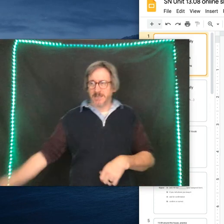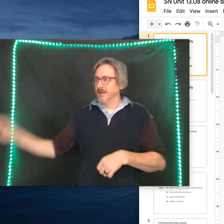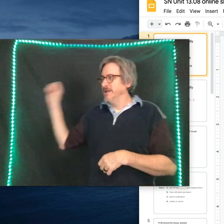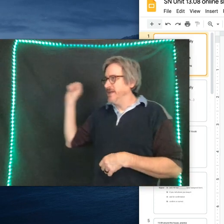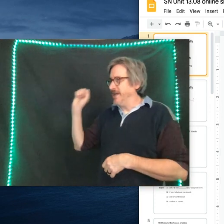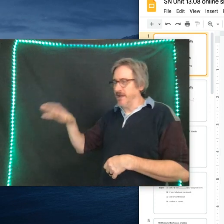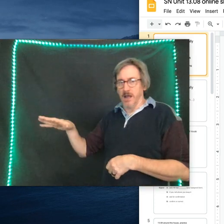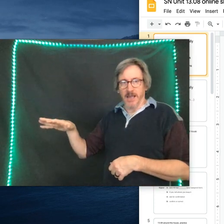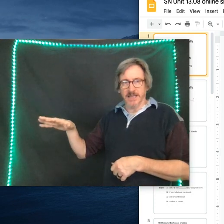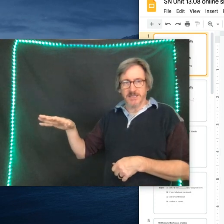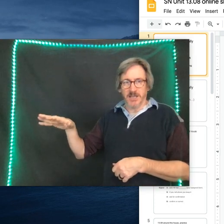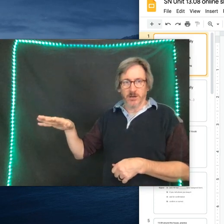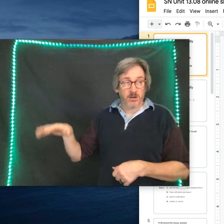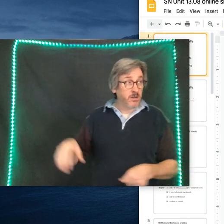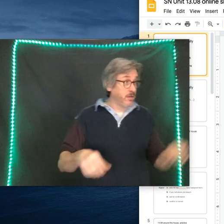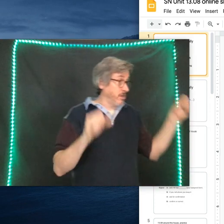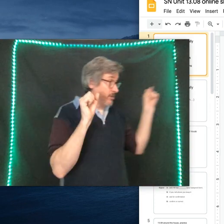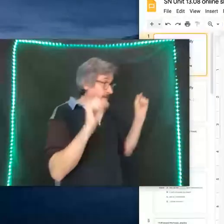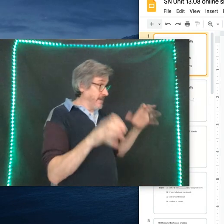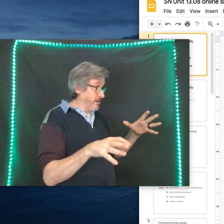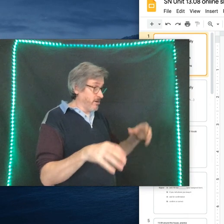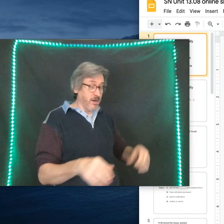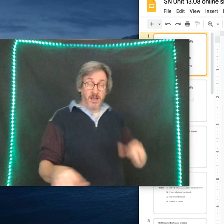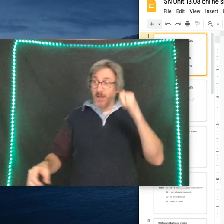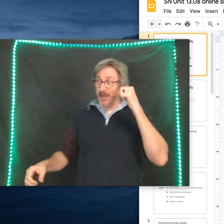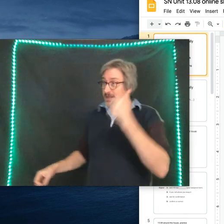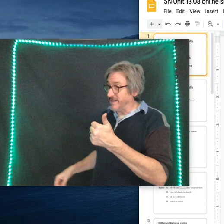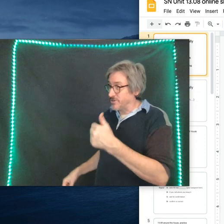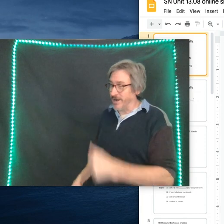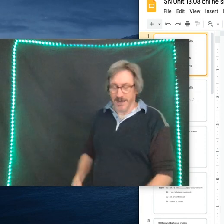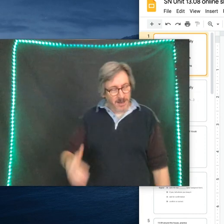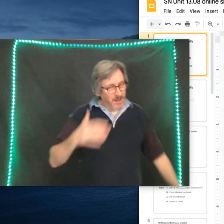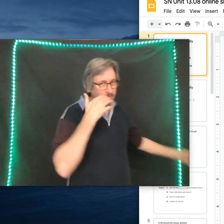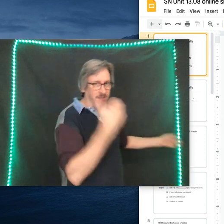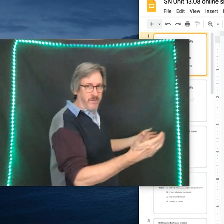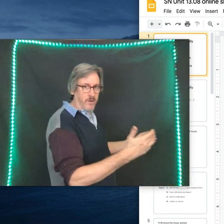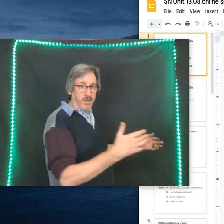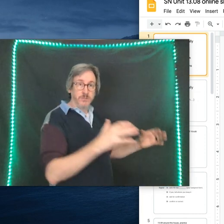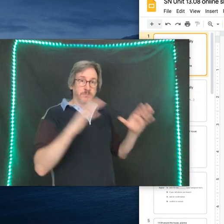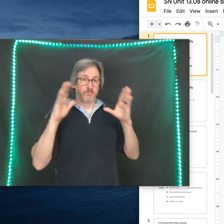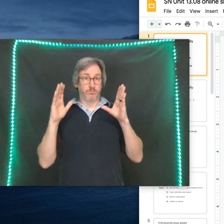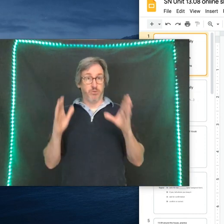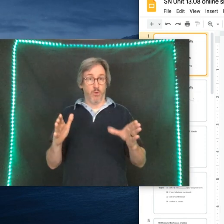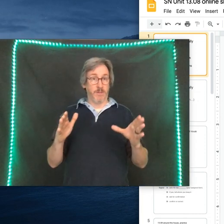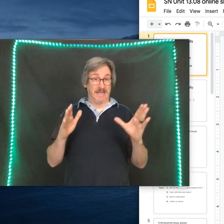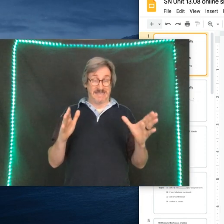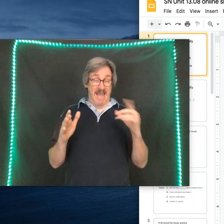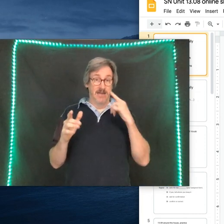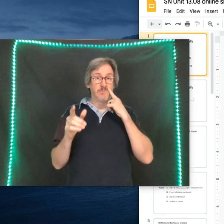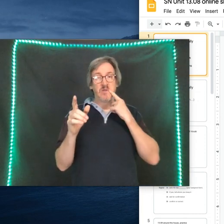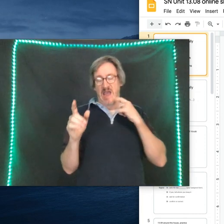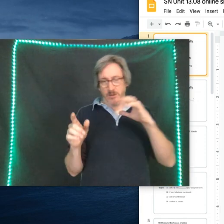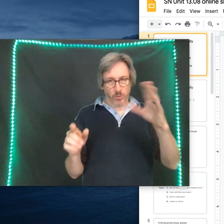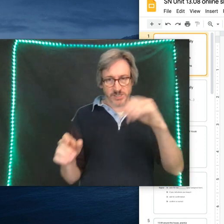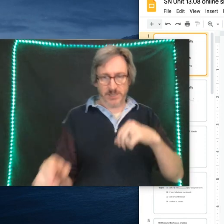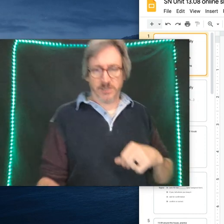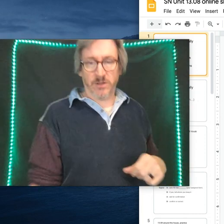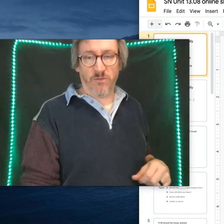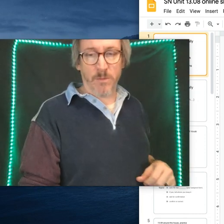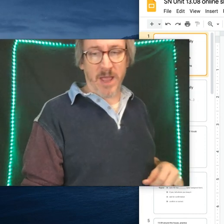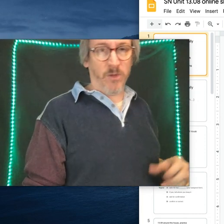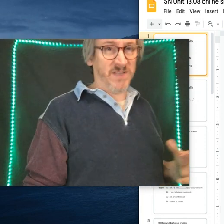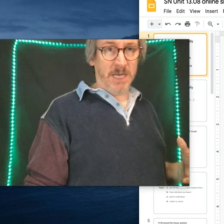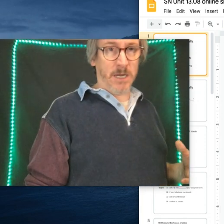it? It's here. You mean here? Yeah, that's great. Thank you very much. It's that. And we'll see